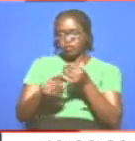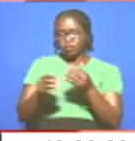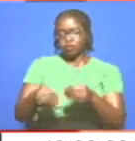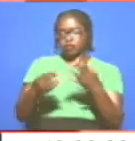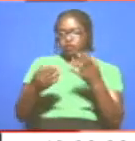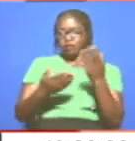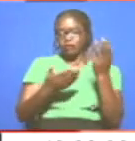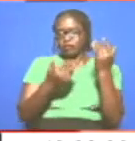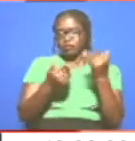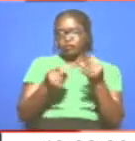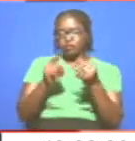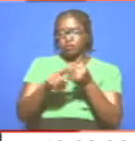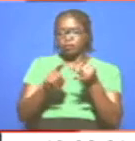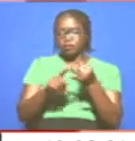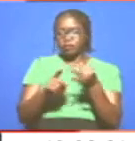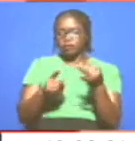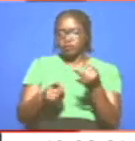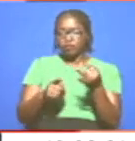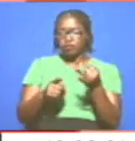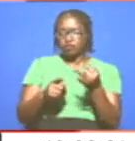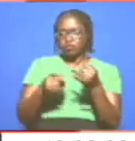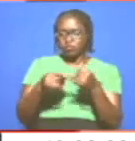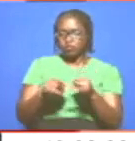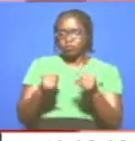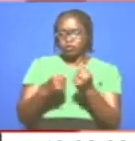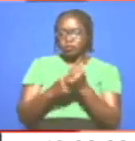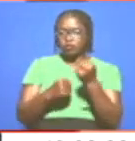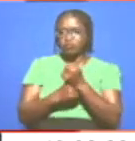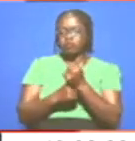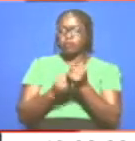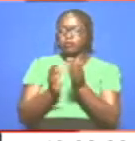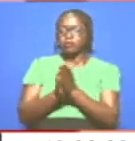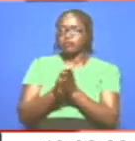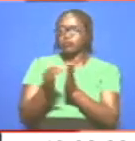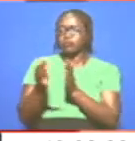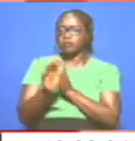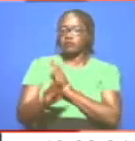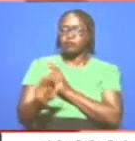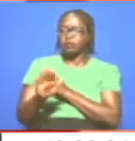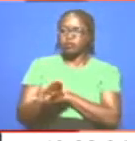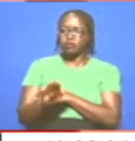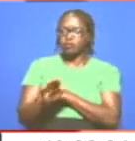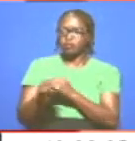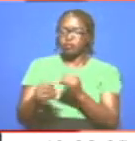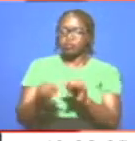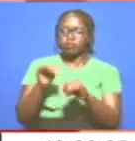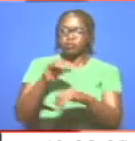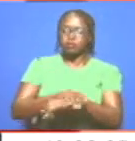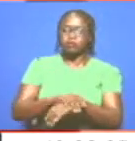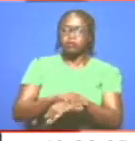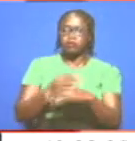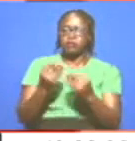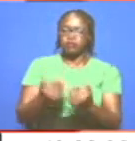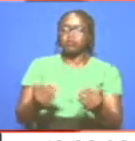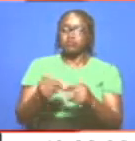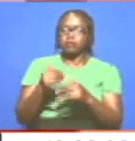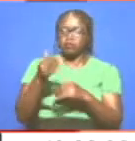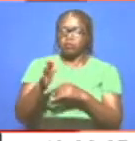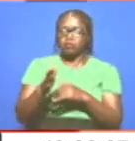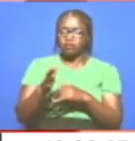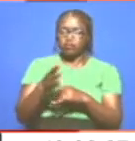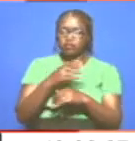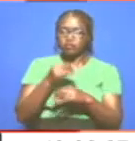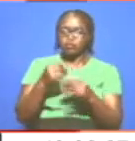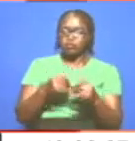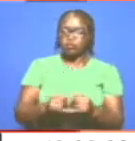to provide the equipment. We'll try and support in that. Their areas would be to try and get us the kids out and to try and get